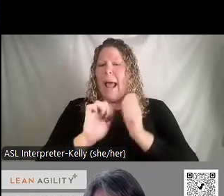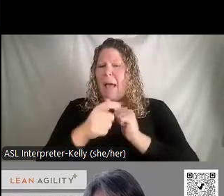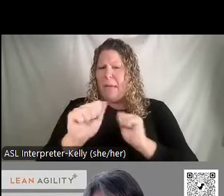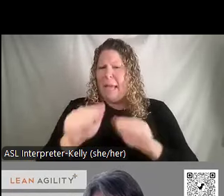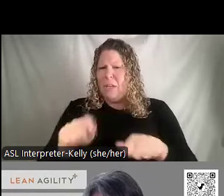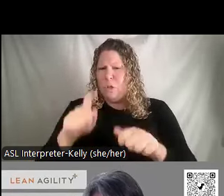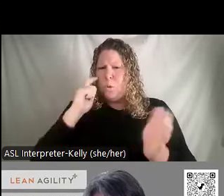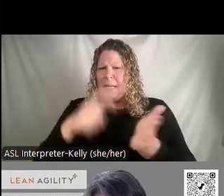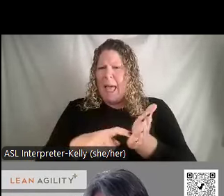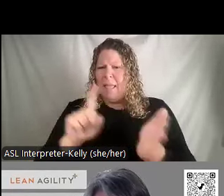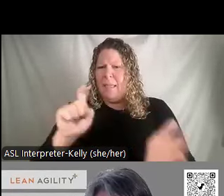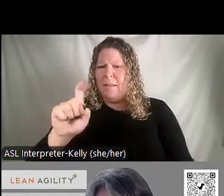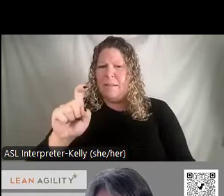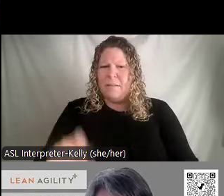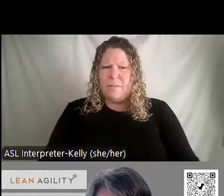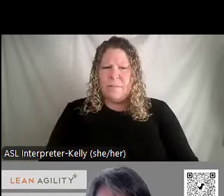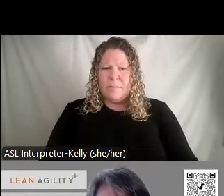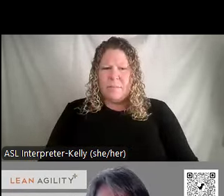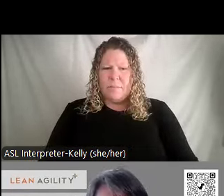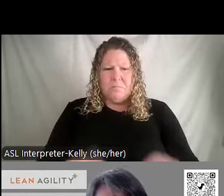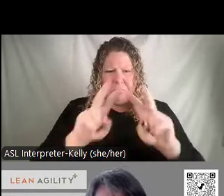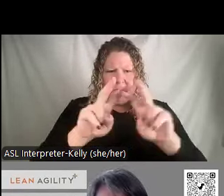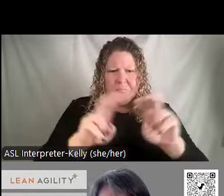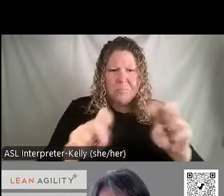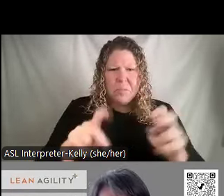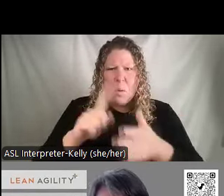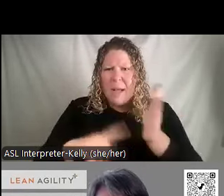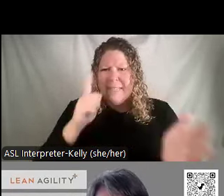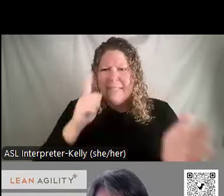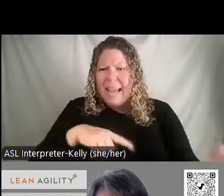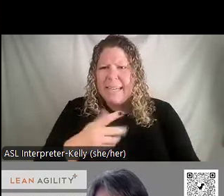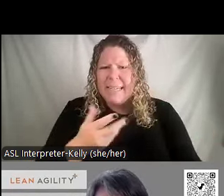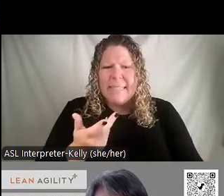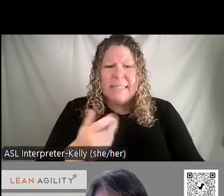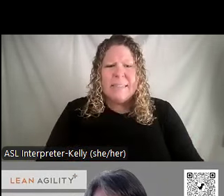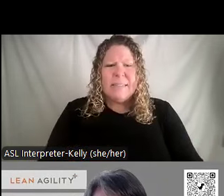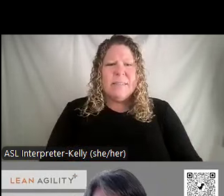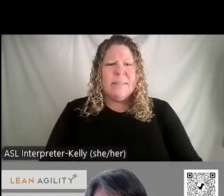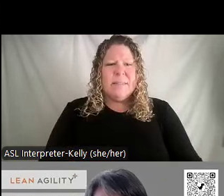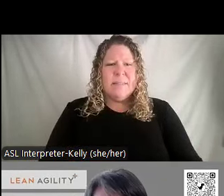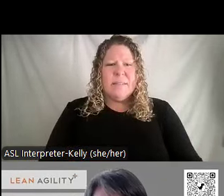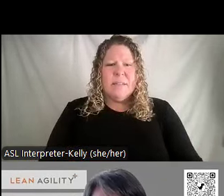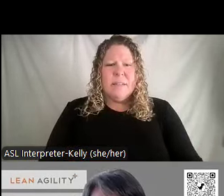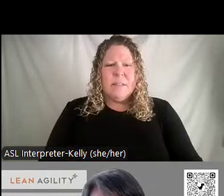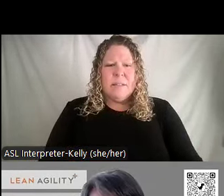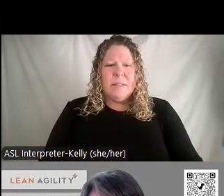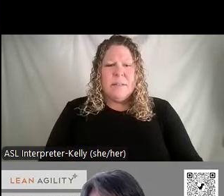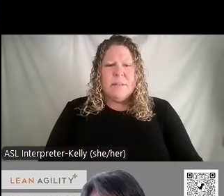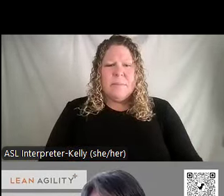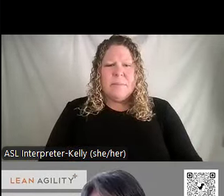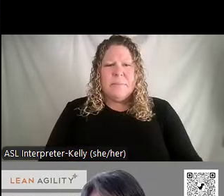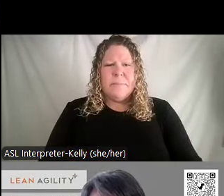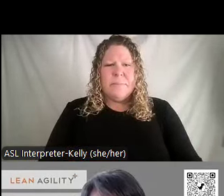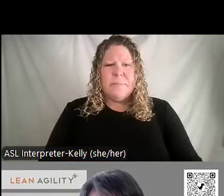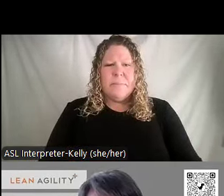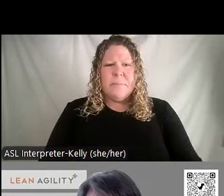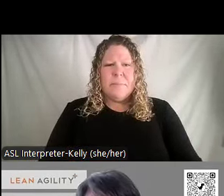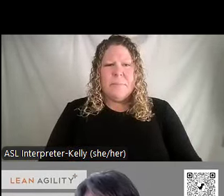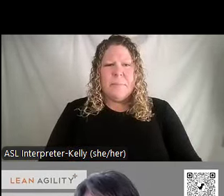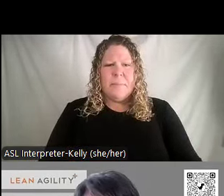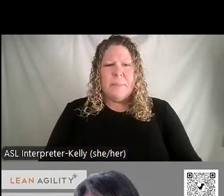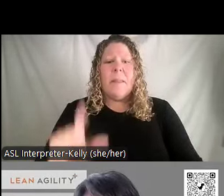fake photo? Look closely at it. What about it is fake? Let's see. What are you coming up with here? I'll see what the